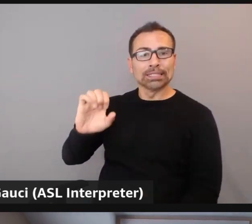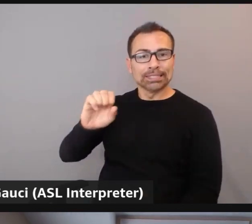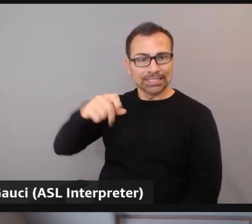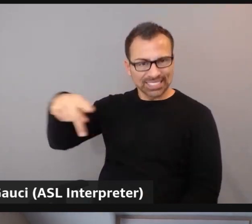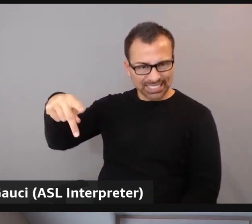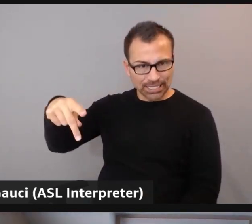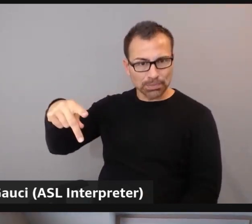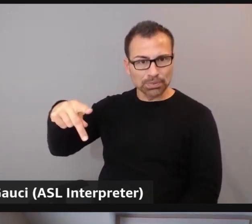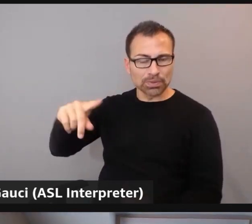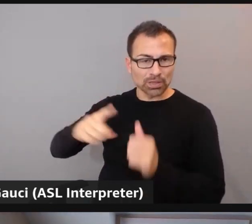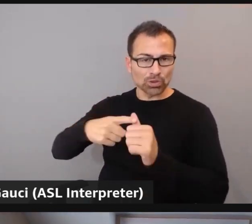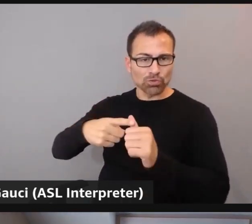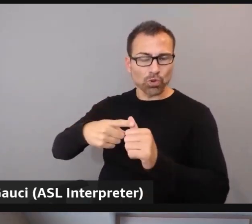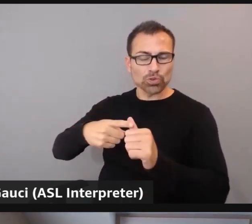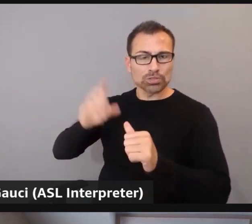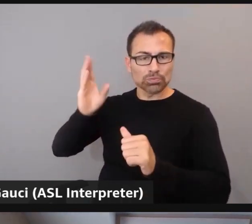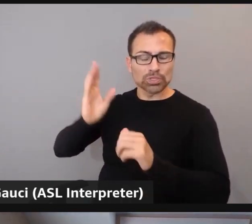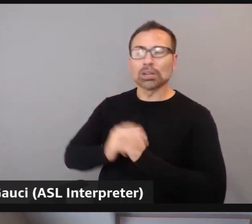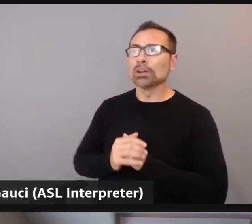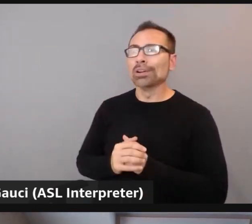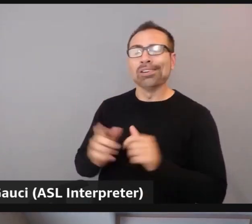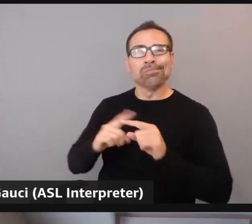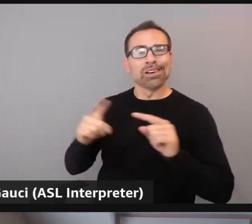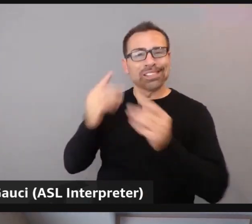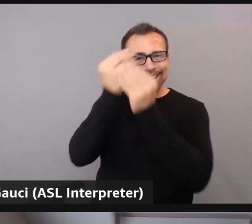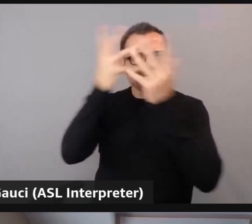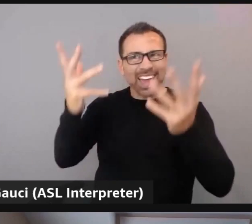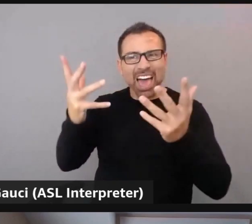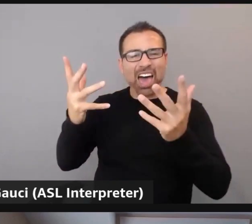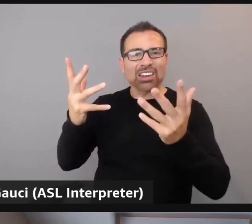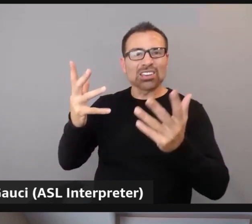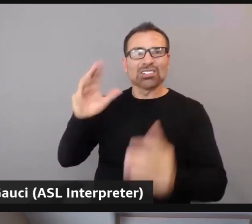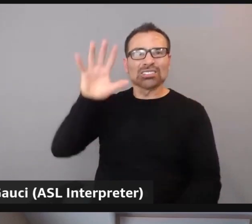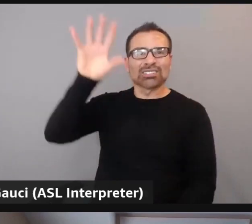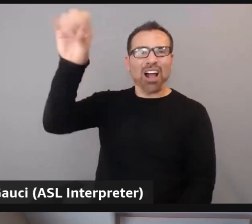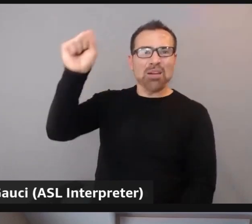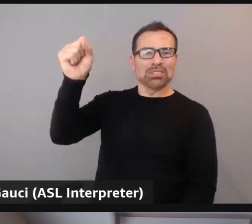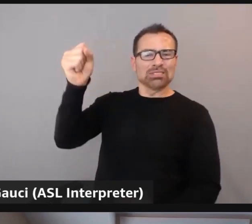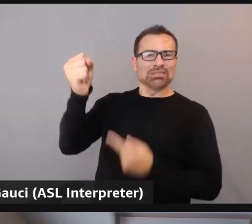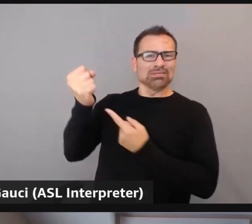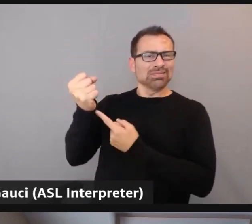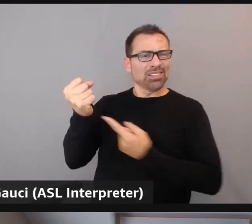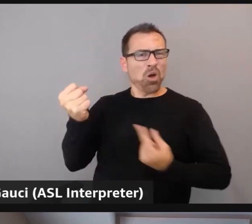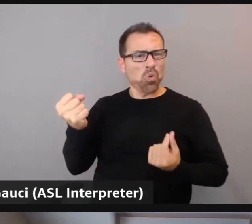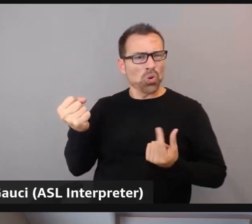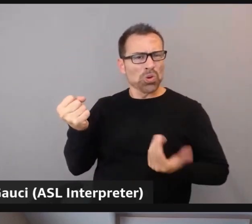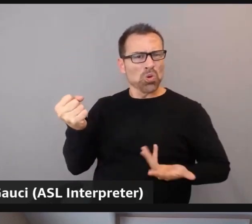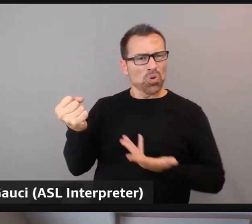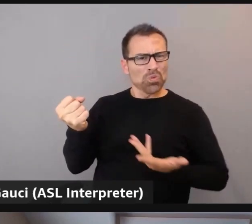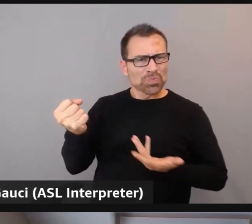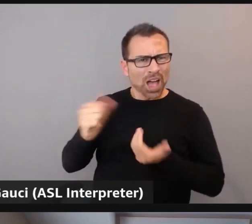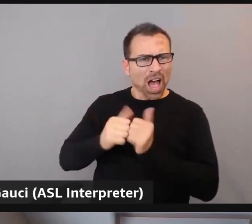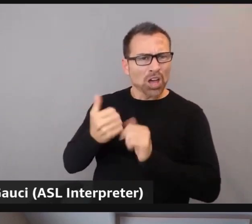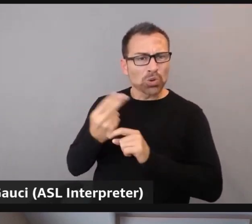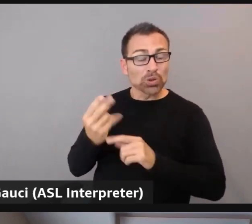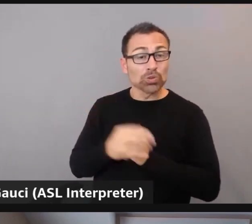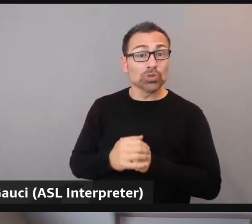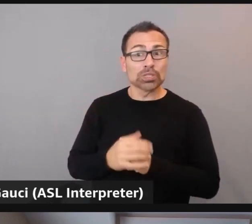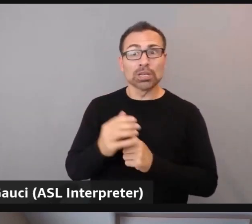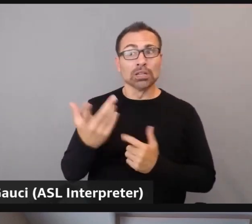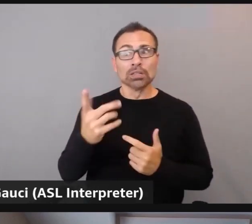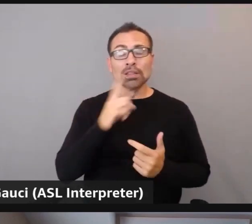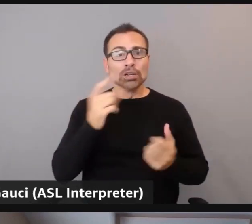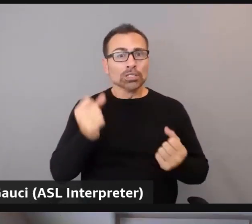using and taking that data and how we can use that in the cloud. I mean, I think a lot of times people think that there's so much data, but it's how to use and transform that